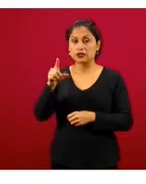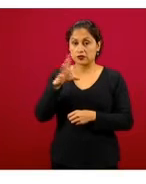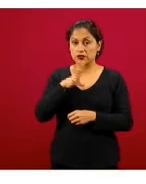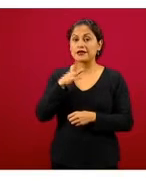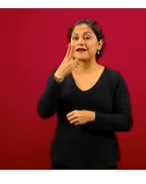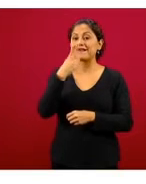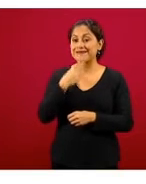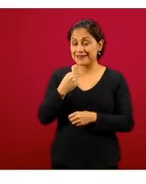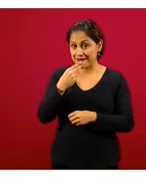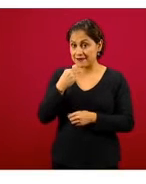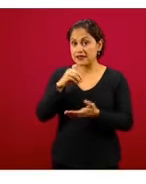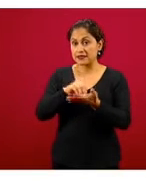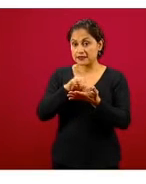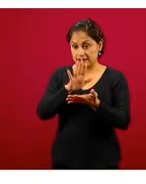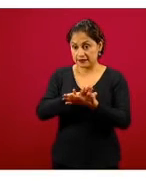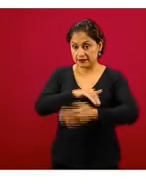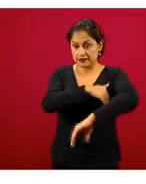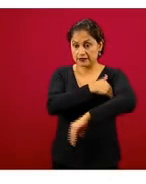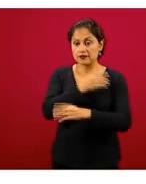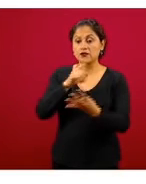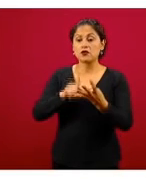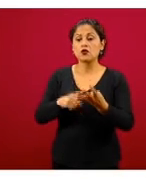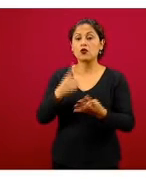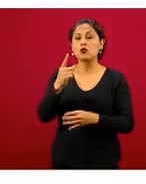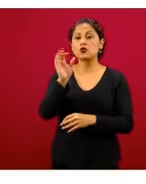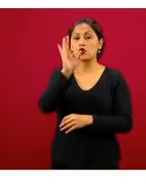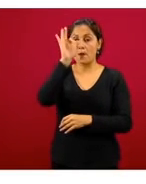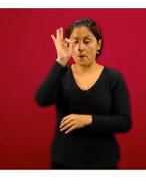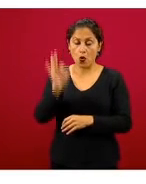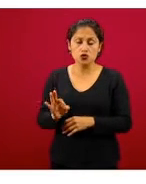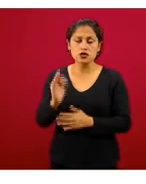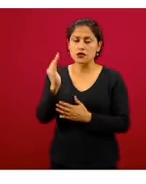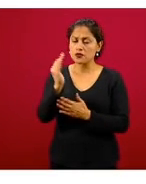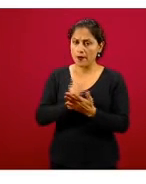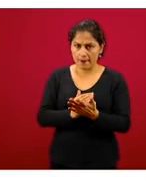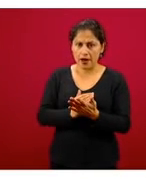have high blood pressure,